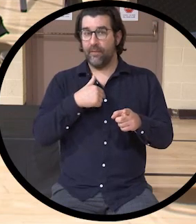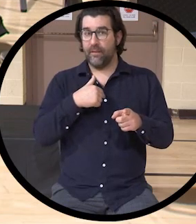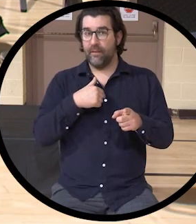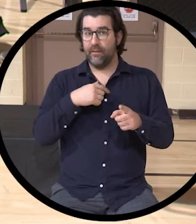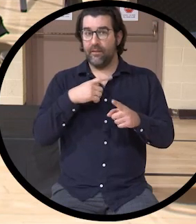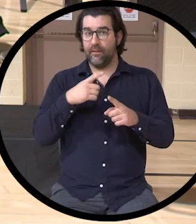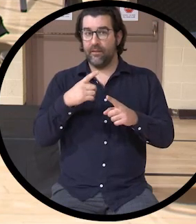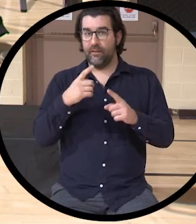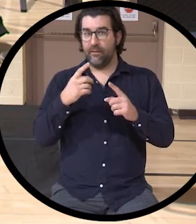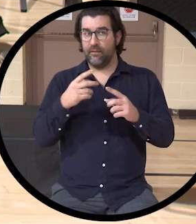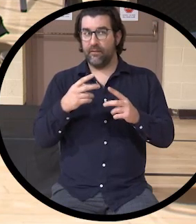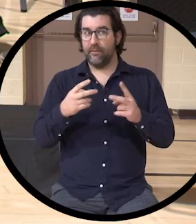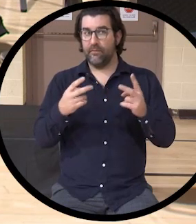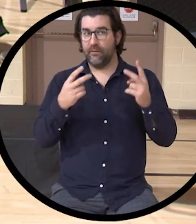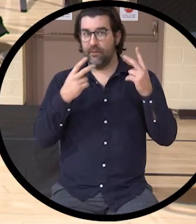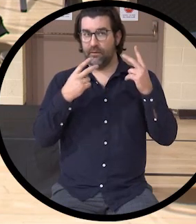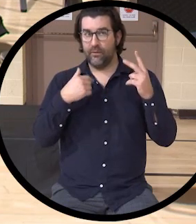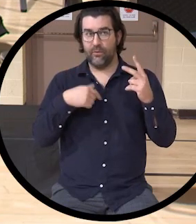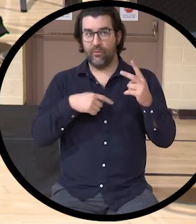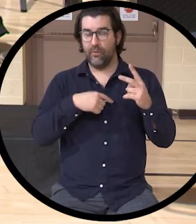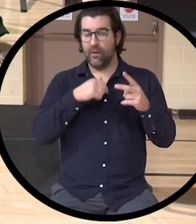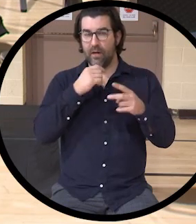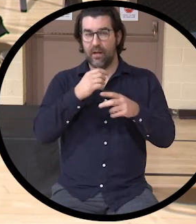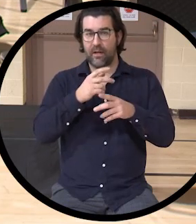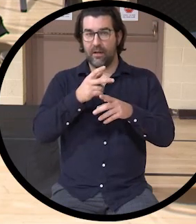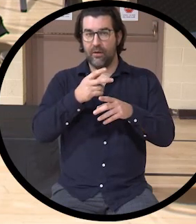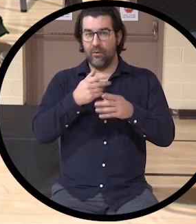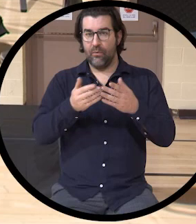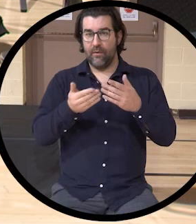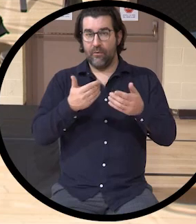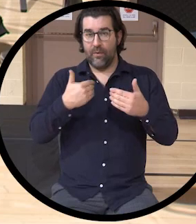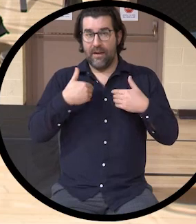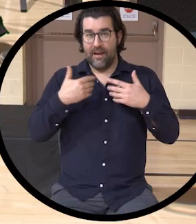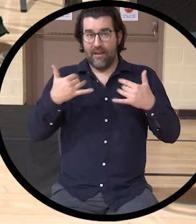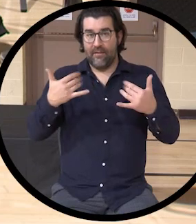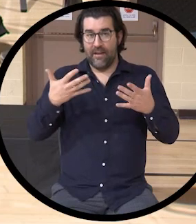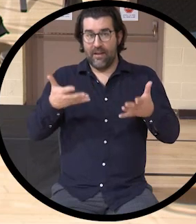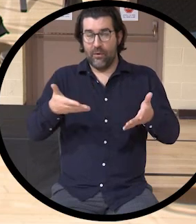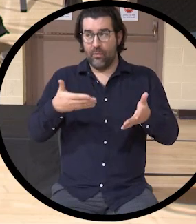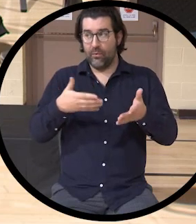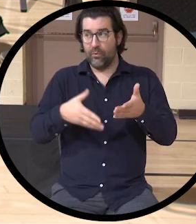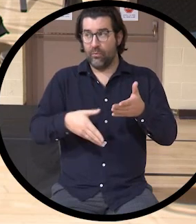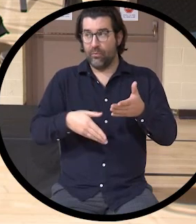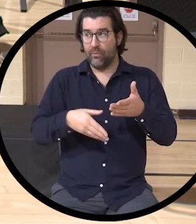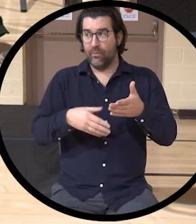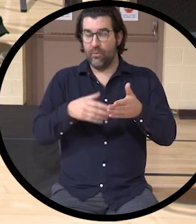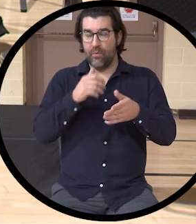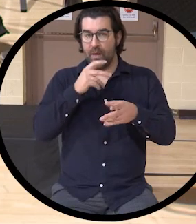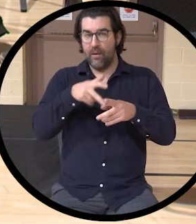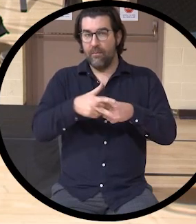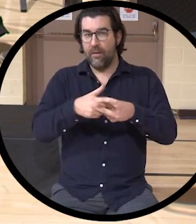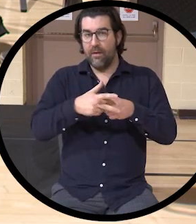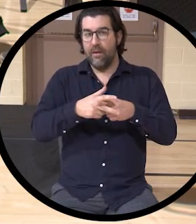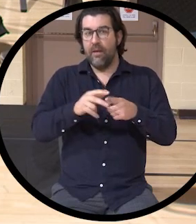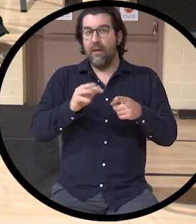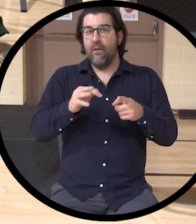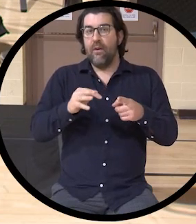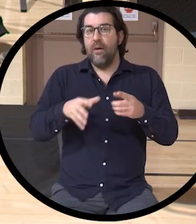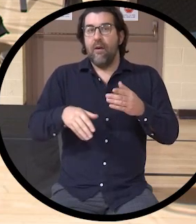into a reflection that we're not maintaining what we have to add new. And if we're adding